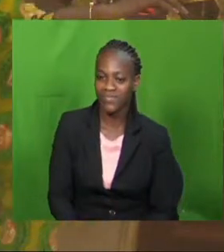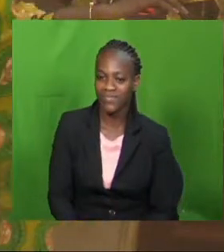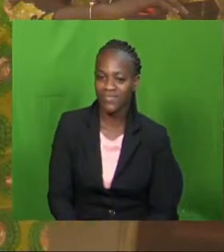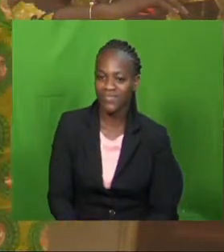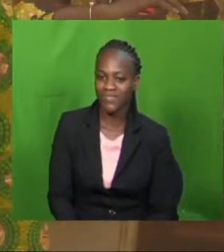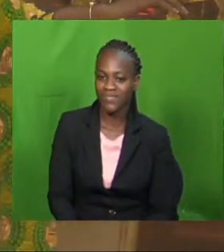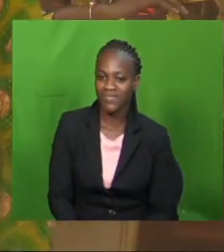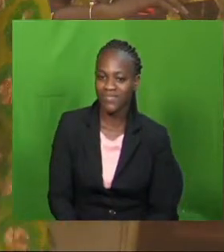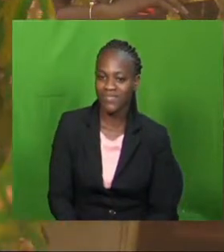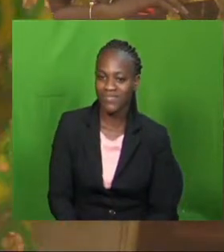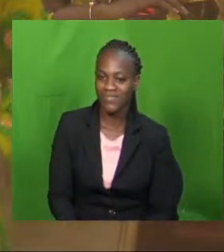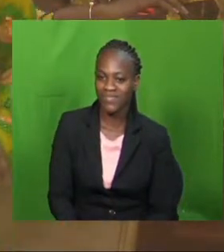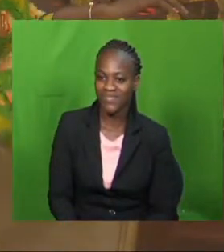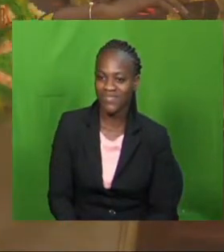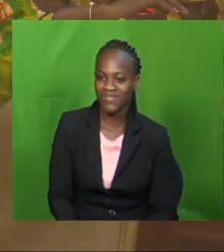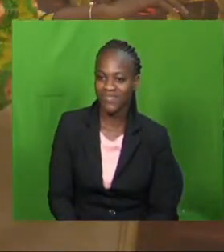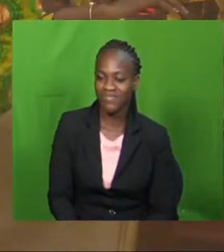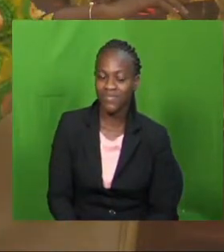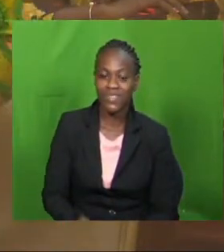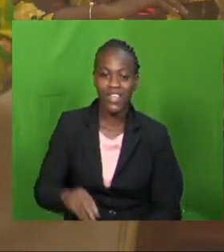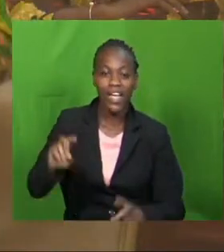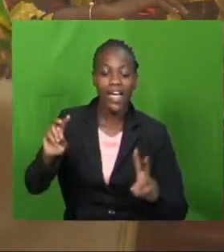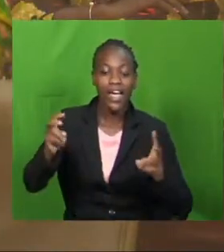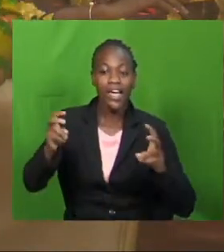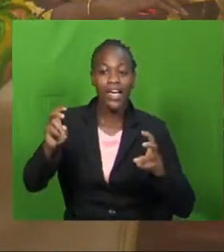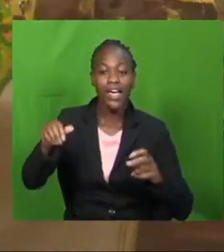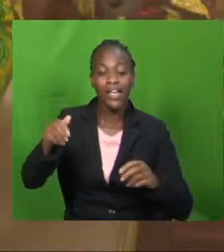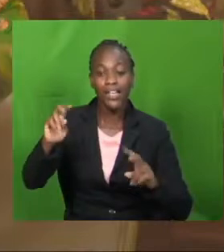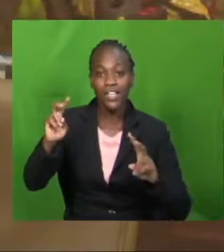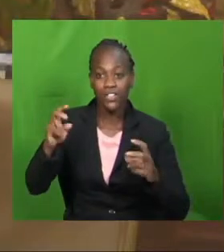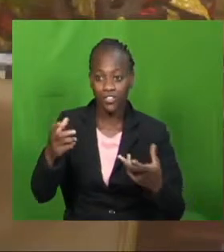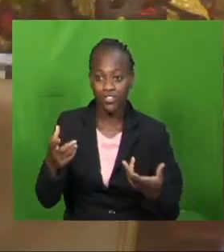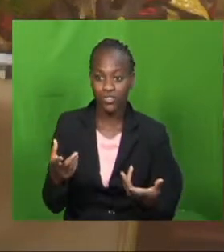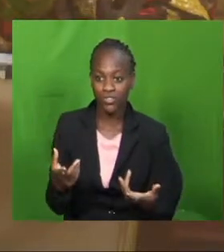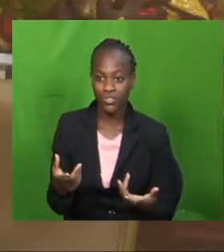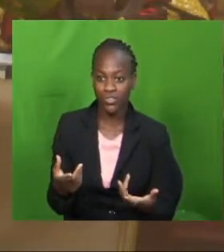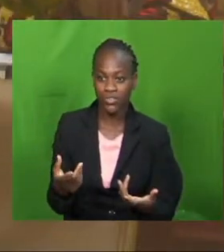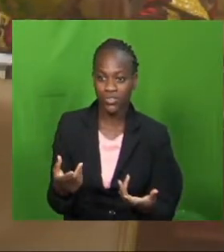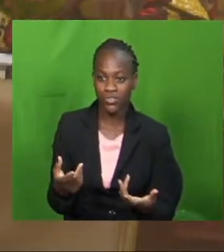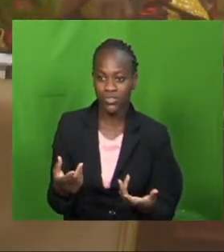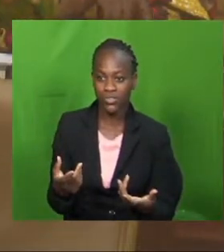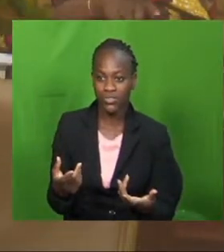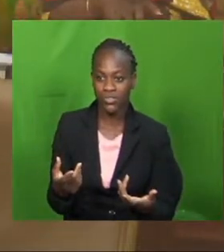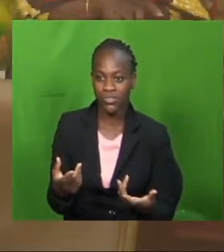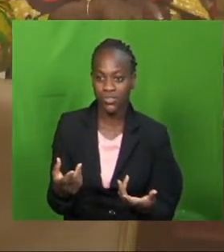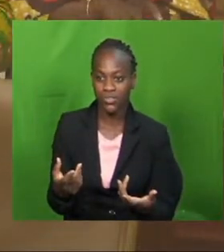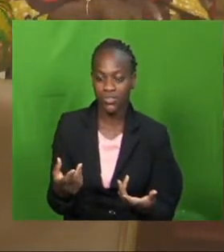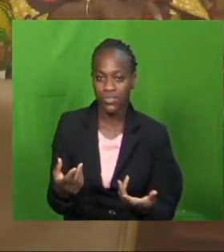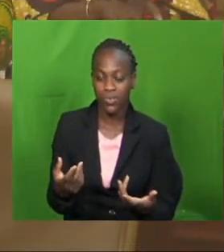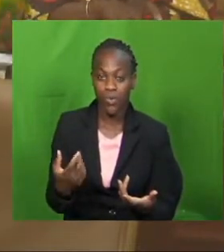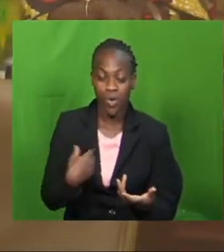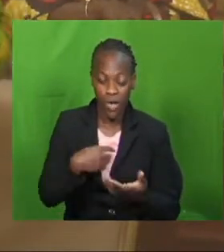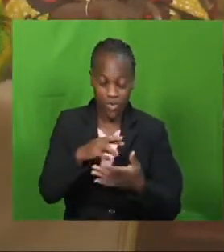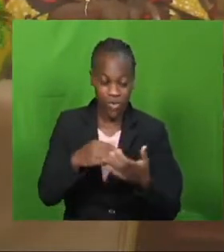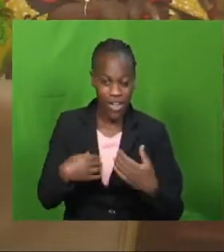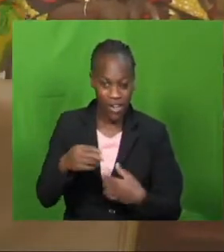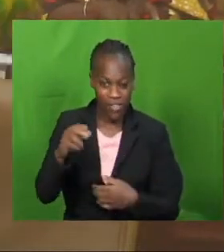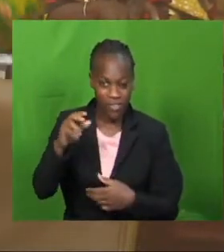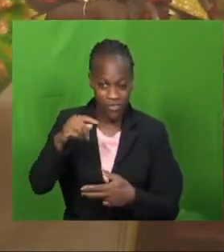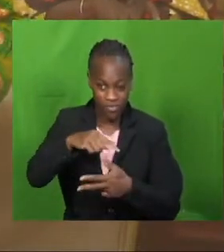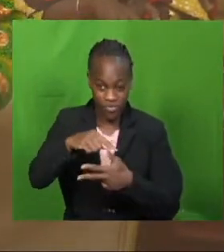Mr. Speaker, another issue we touch upon, and as a committee, when we meet, we are interested in three critical issues: